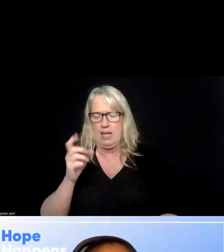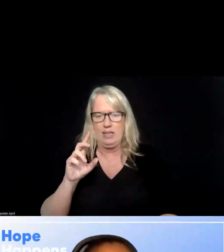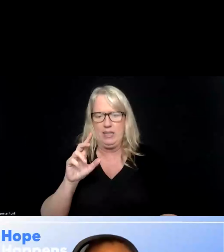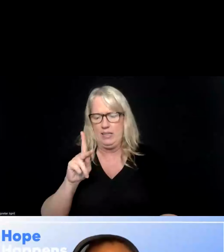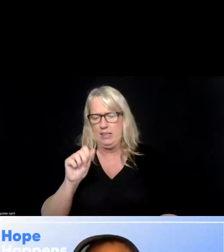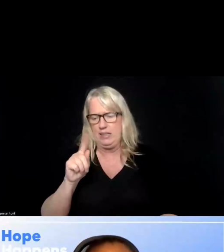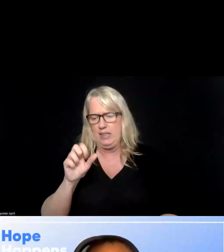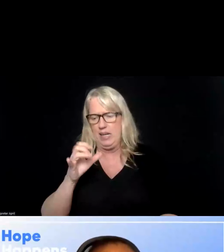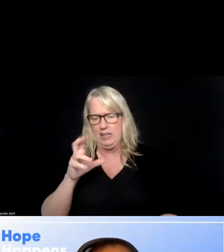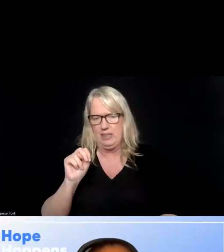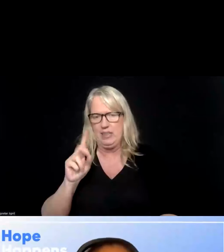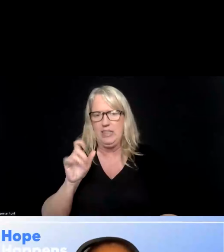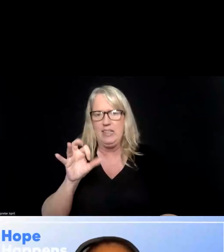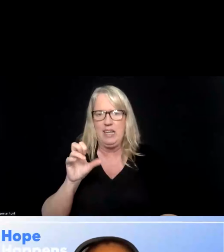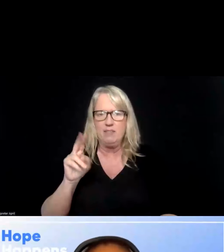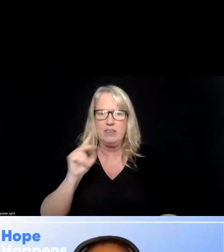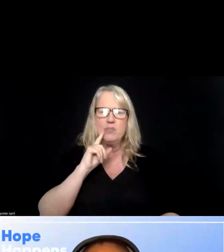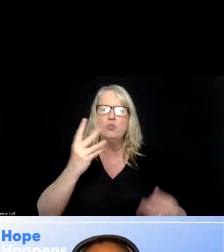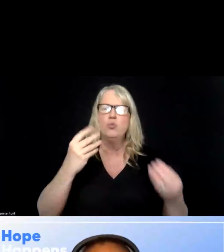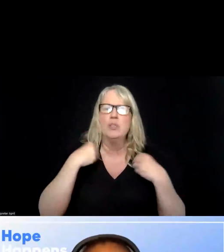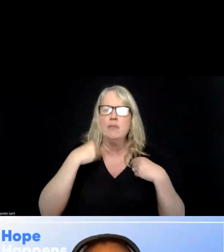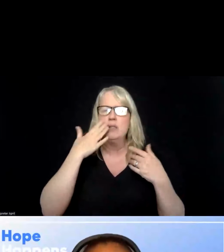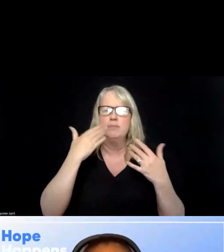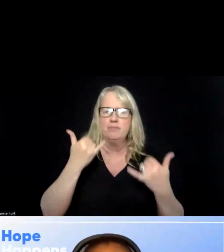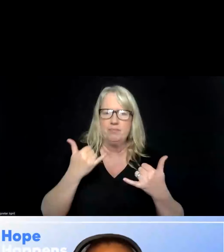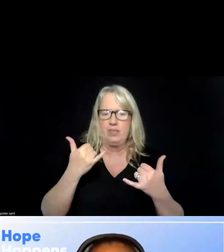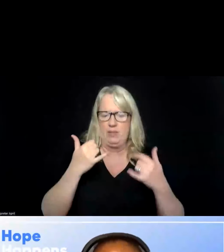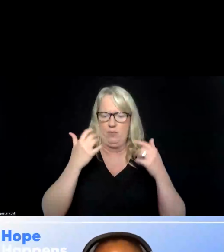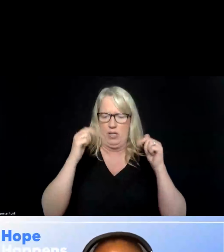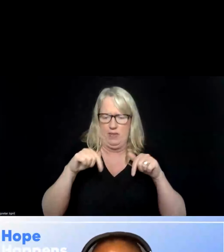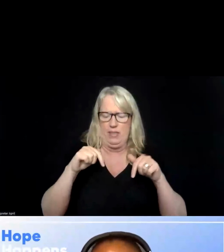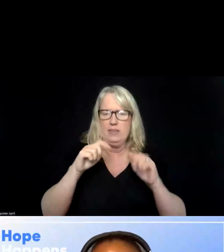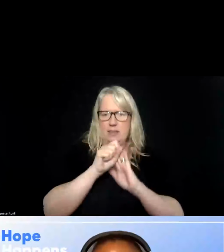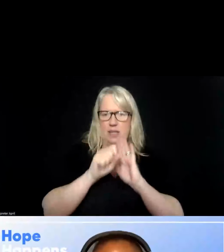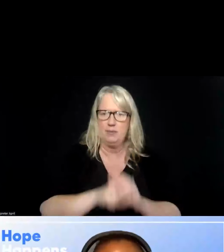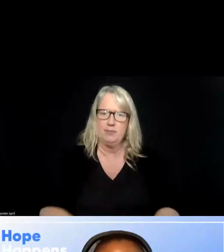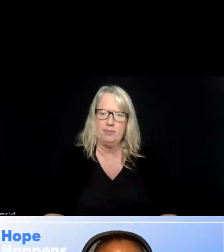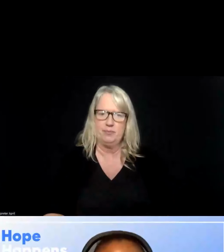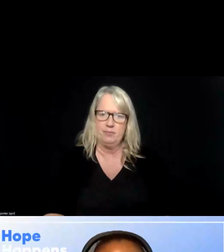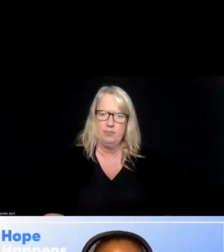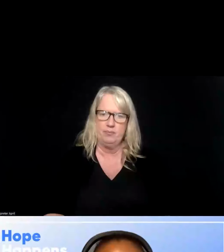Stephanie Pasternak with NAMI to give us an update on what's going on in the states.